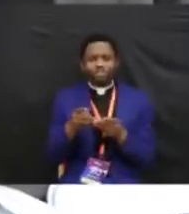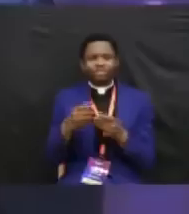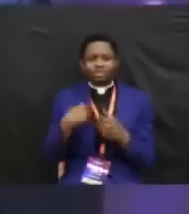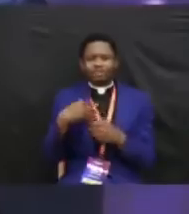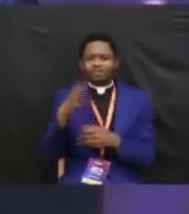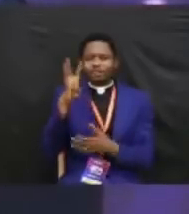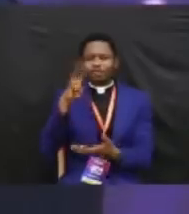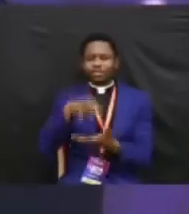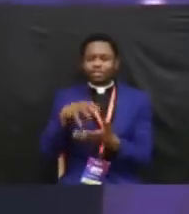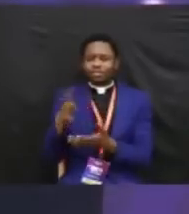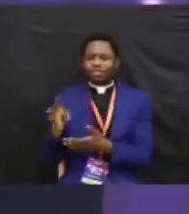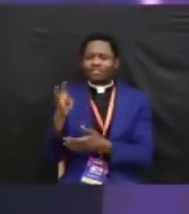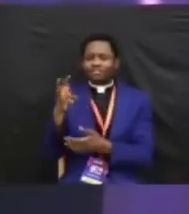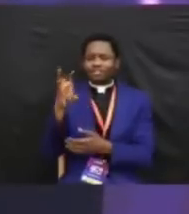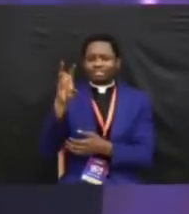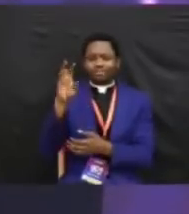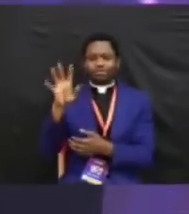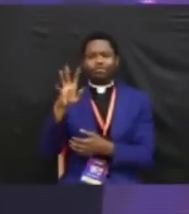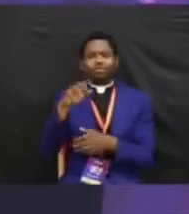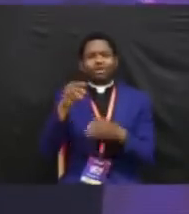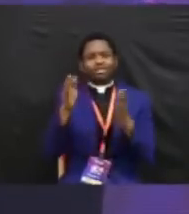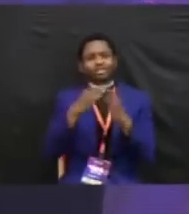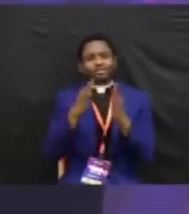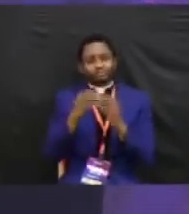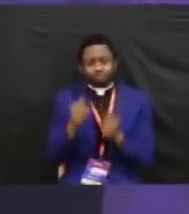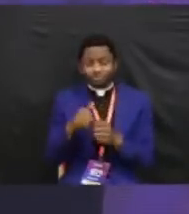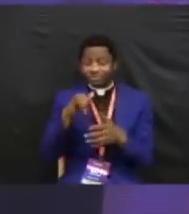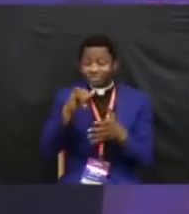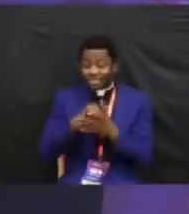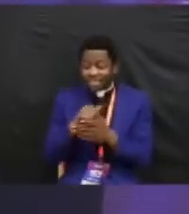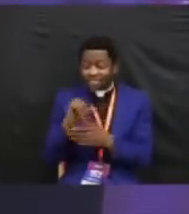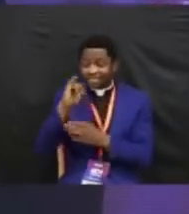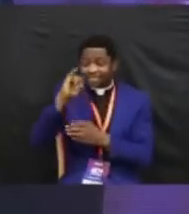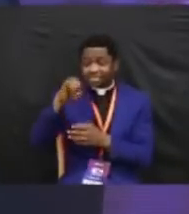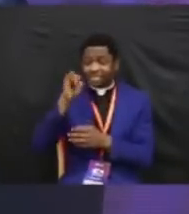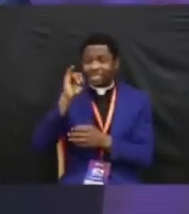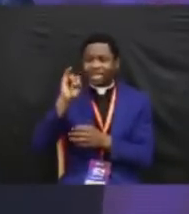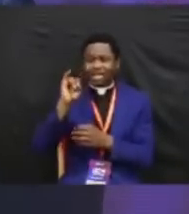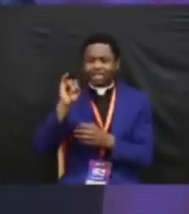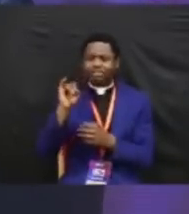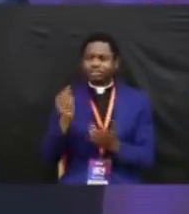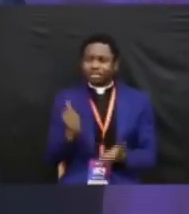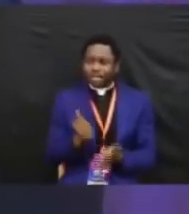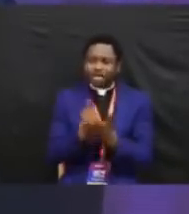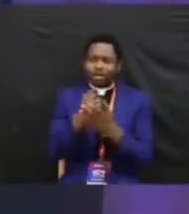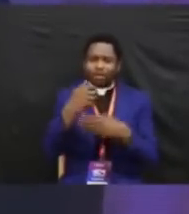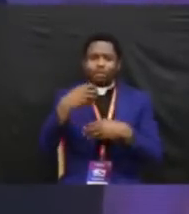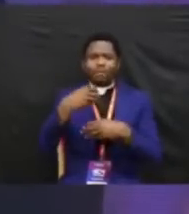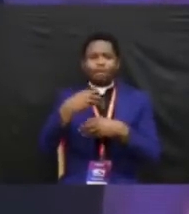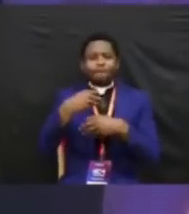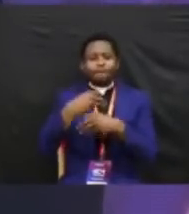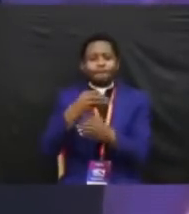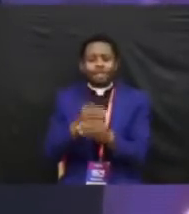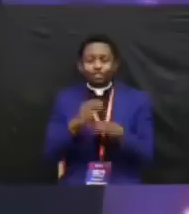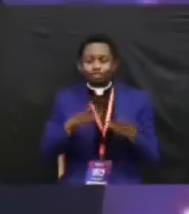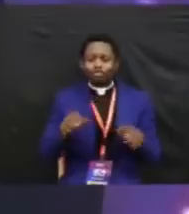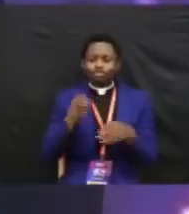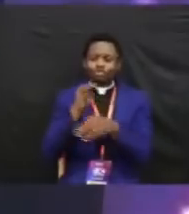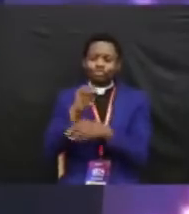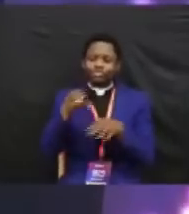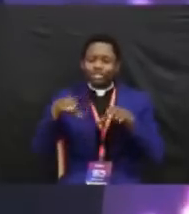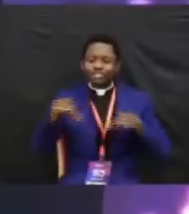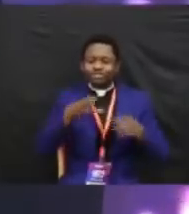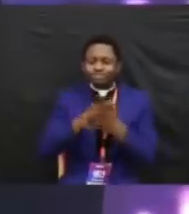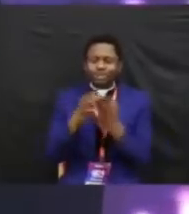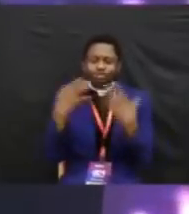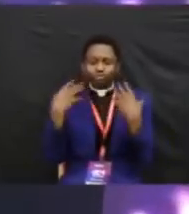assemblies. The Jet Jetro initiative is meant to complement and strengthen the activities of the children's ministry in building